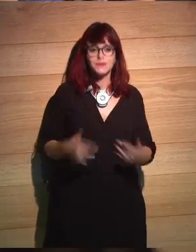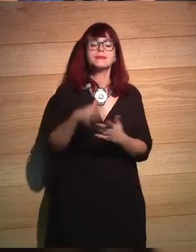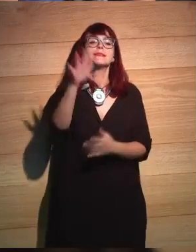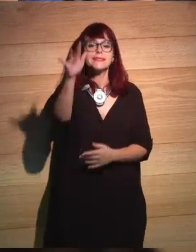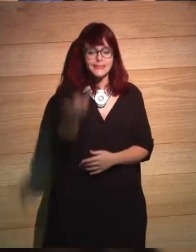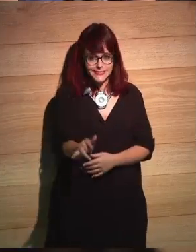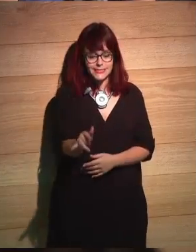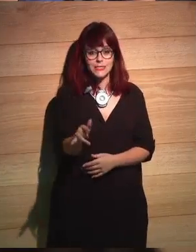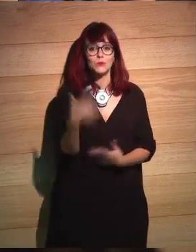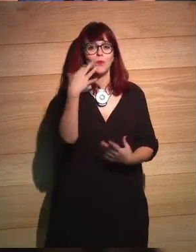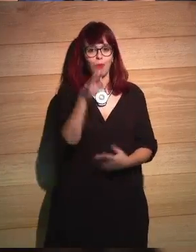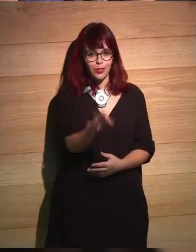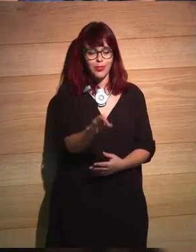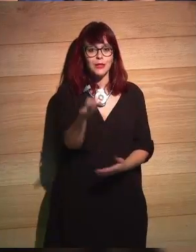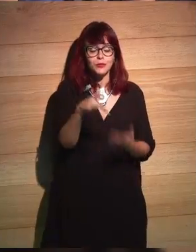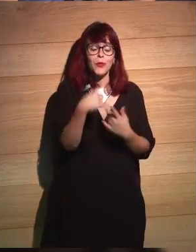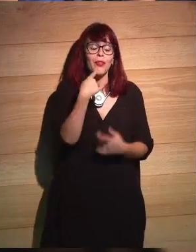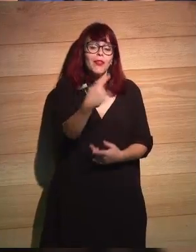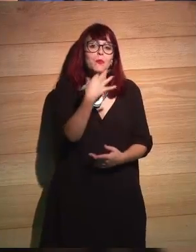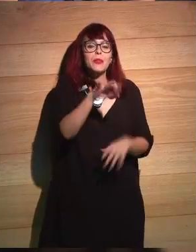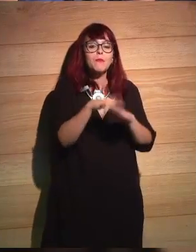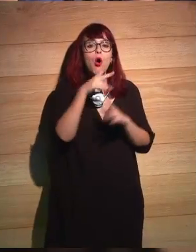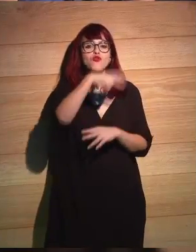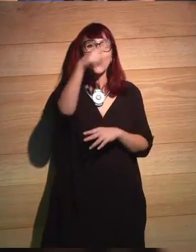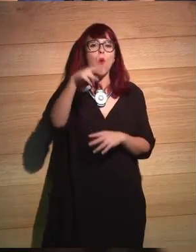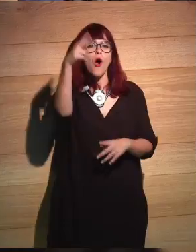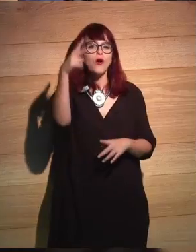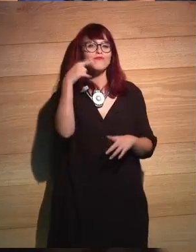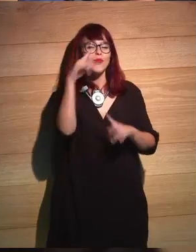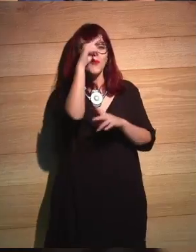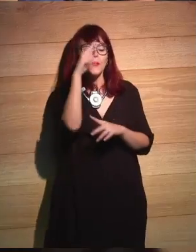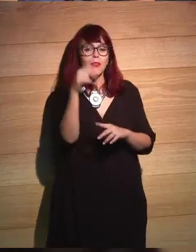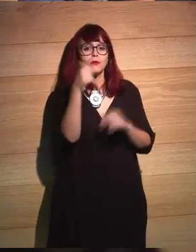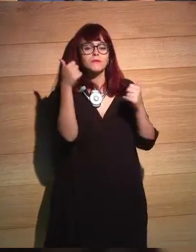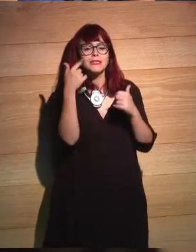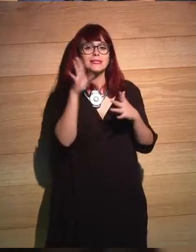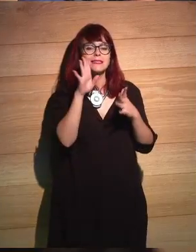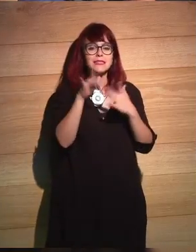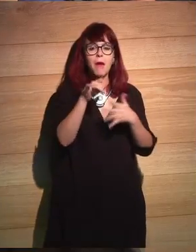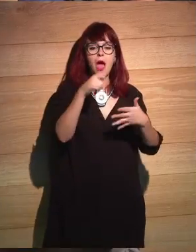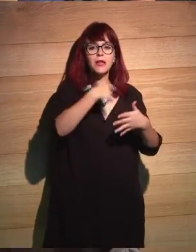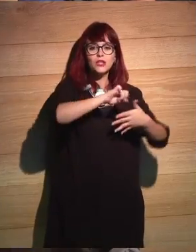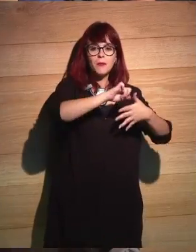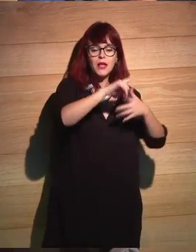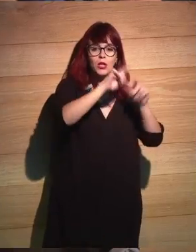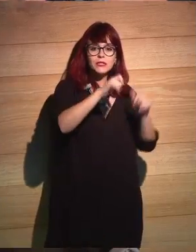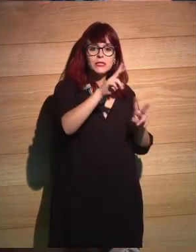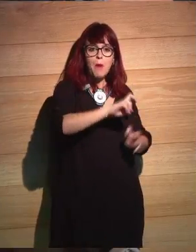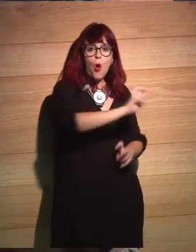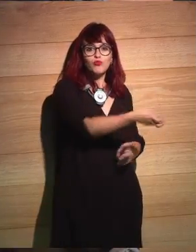that Norwegians write about this topic and Latin Americans write about this, but